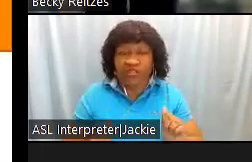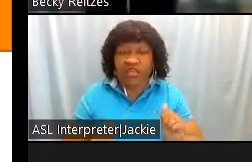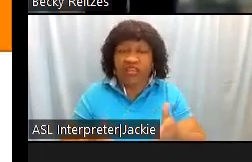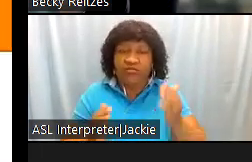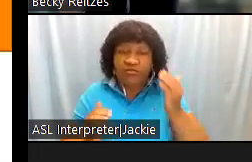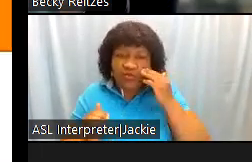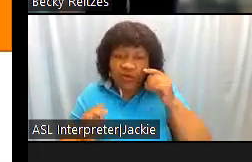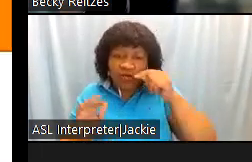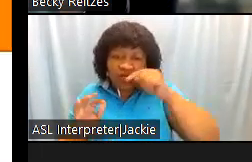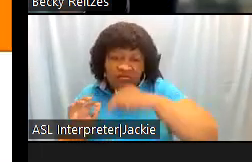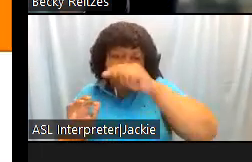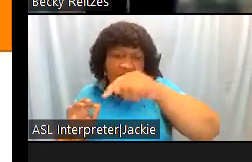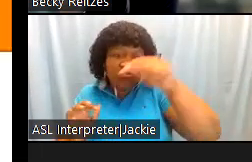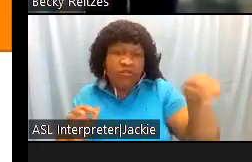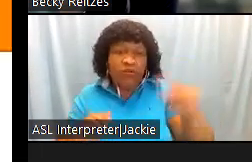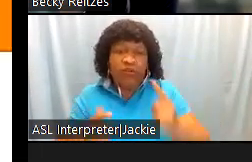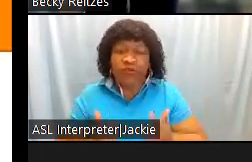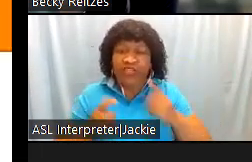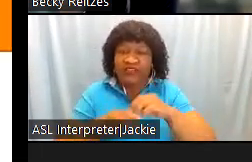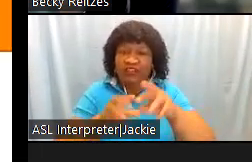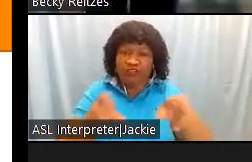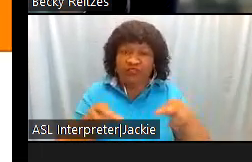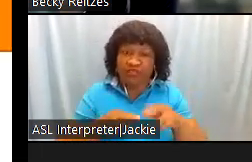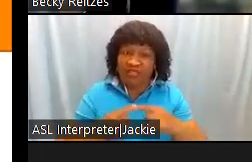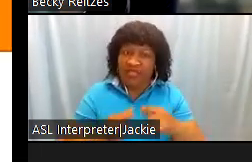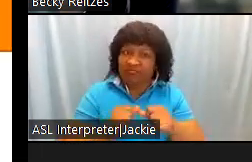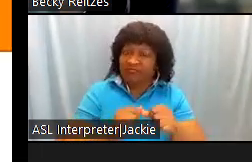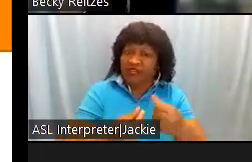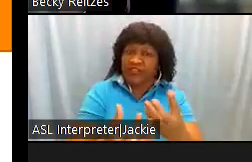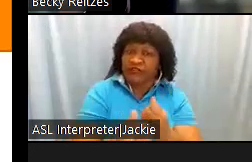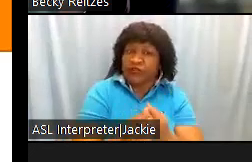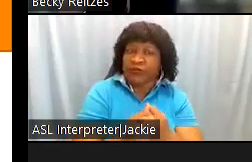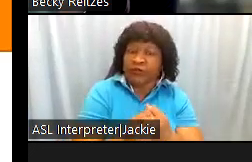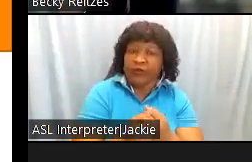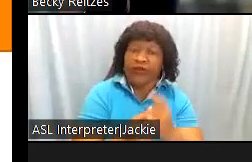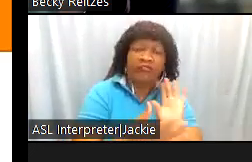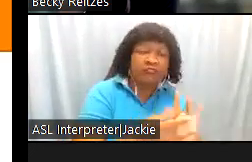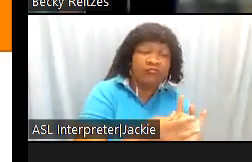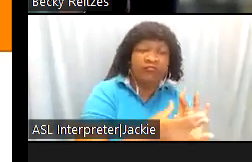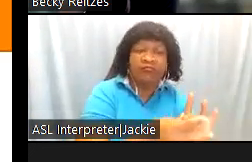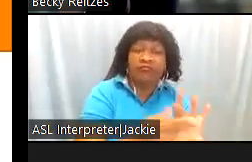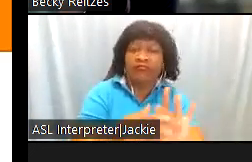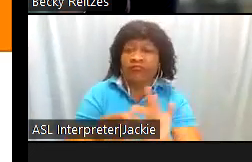what care is available in your region and continue to support or connect you to those